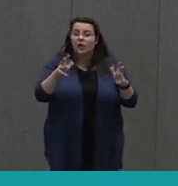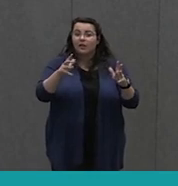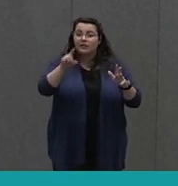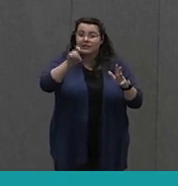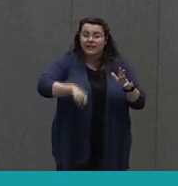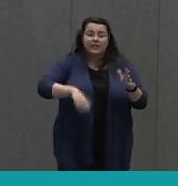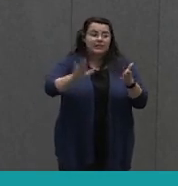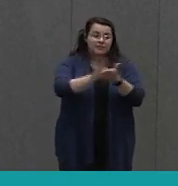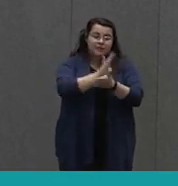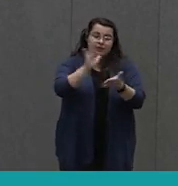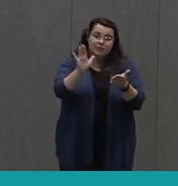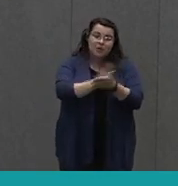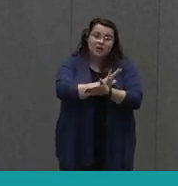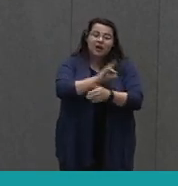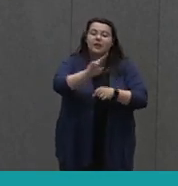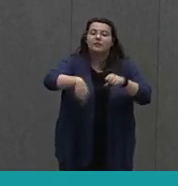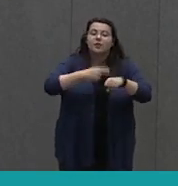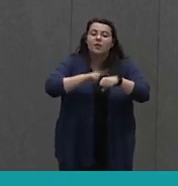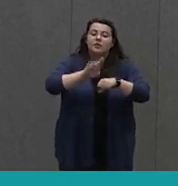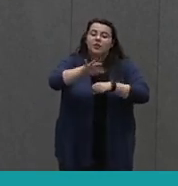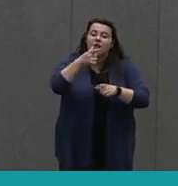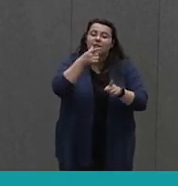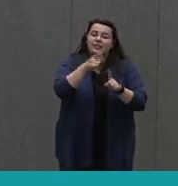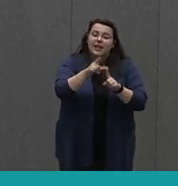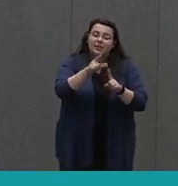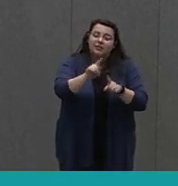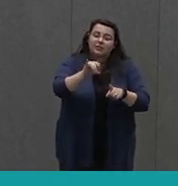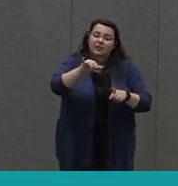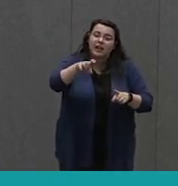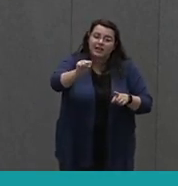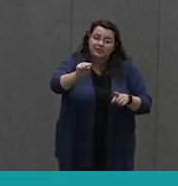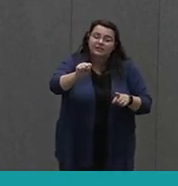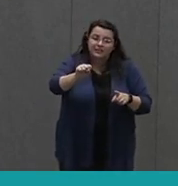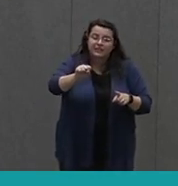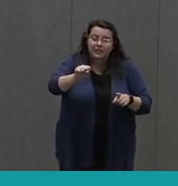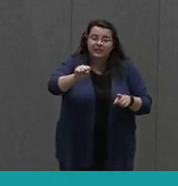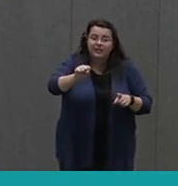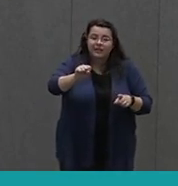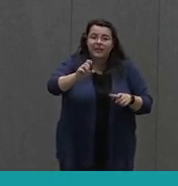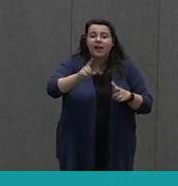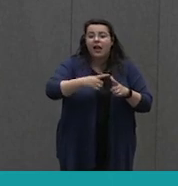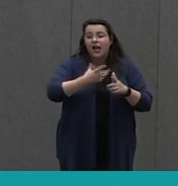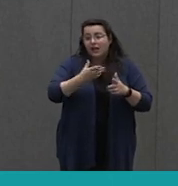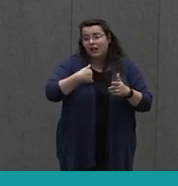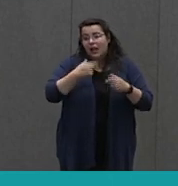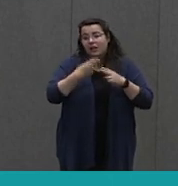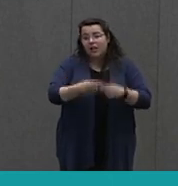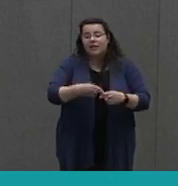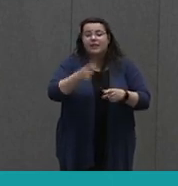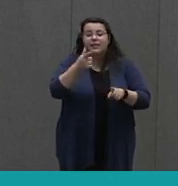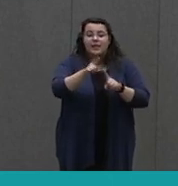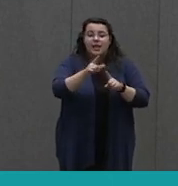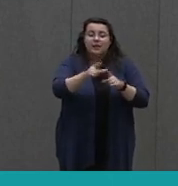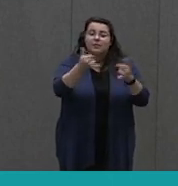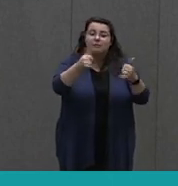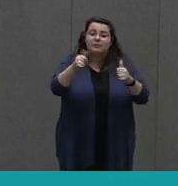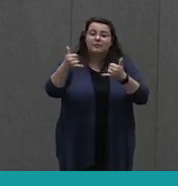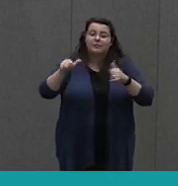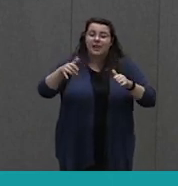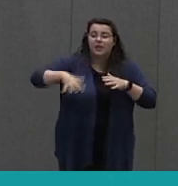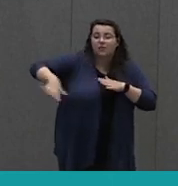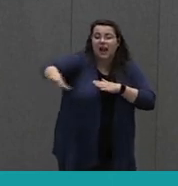the most interesting thing about these letter tiles is that if you don't have them at your home, it's no big deal. You could just make them.